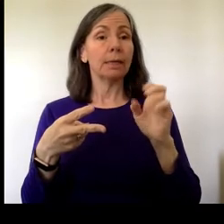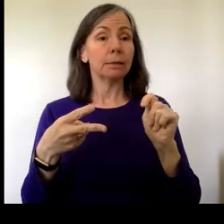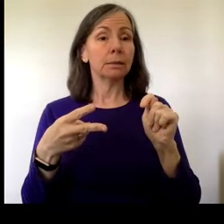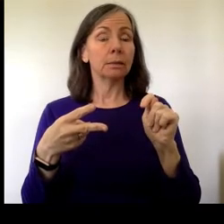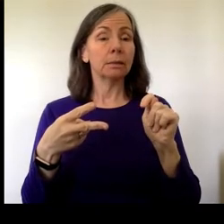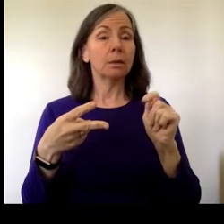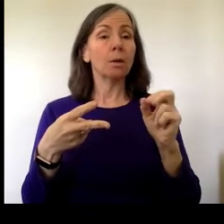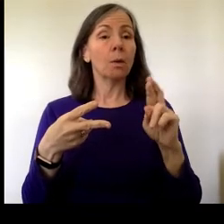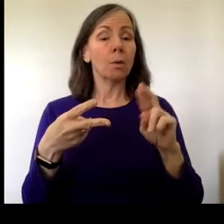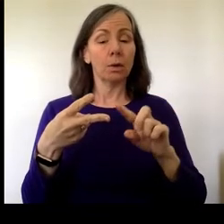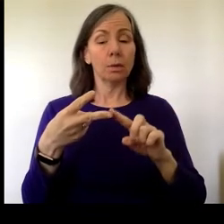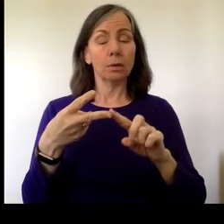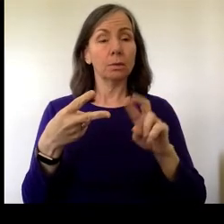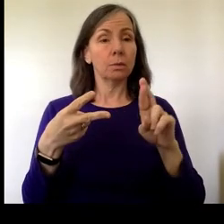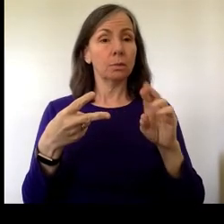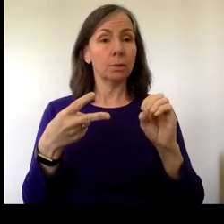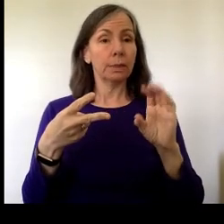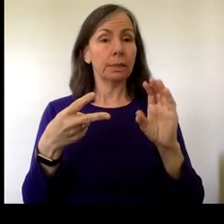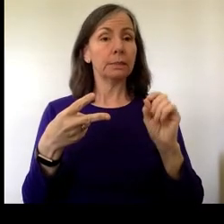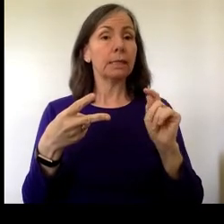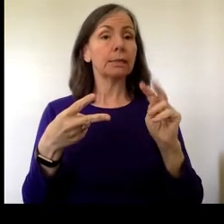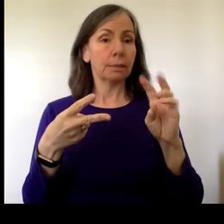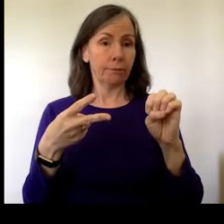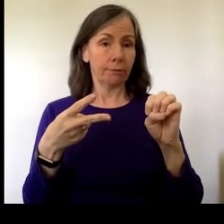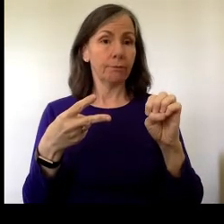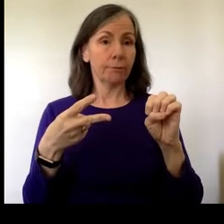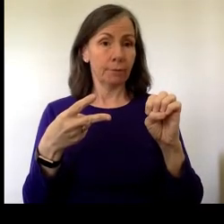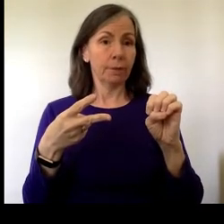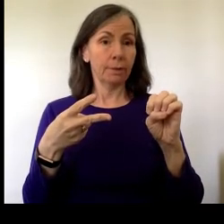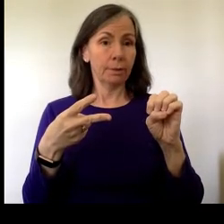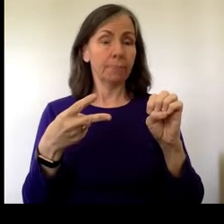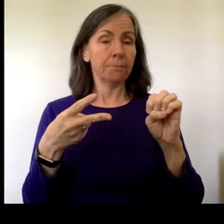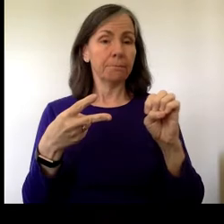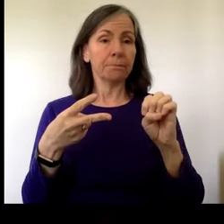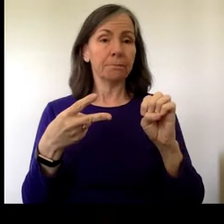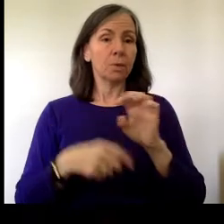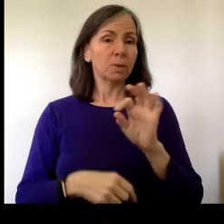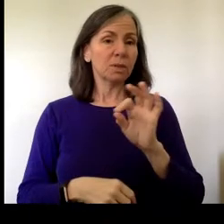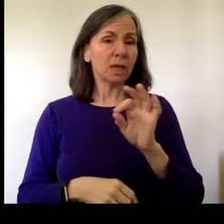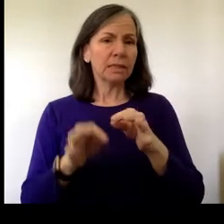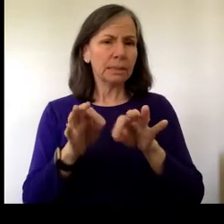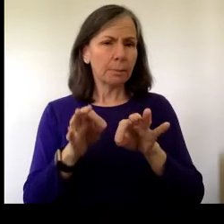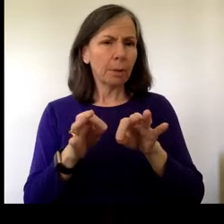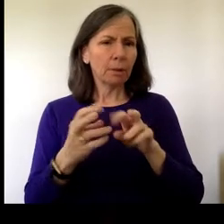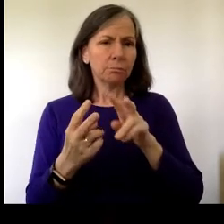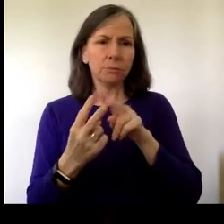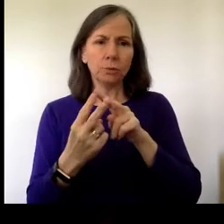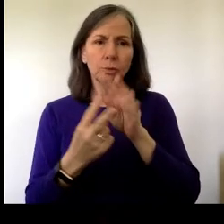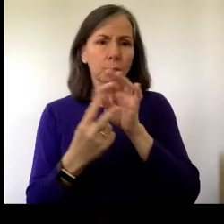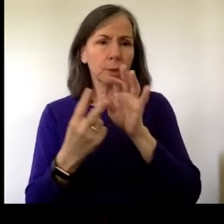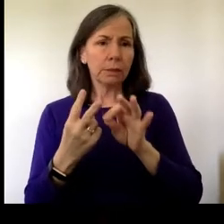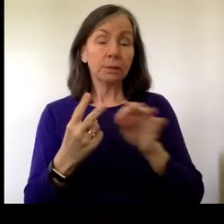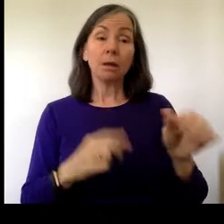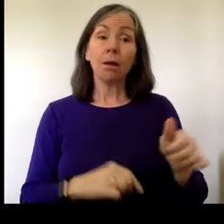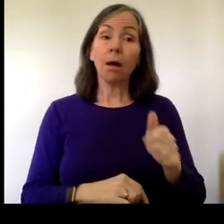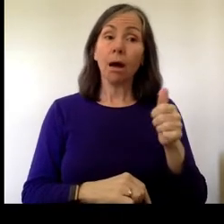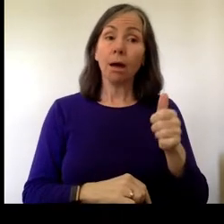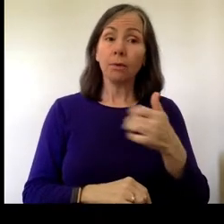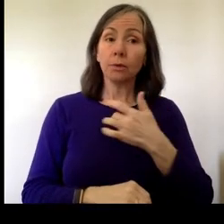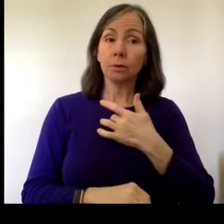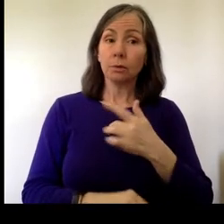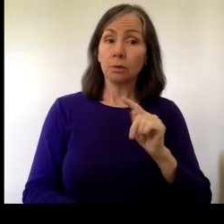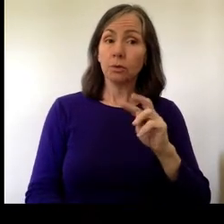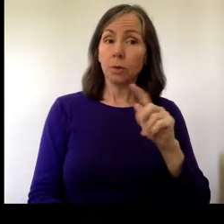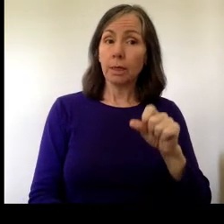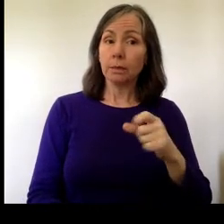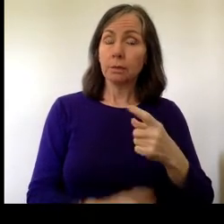of that you have, that you inherit, that you get from your parents are more complicated. There's many